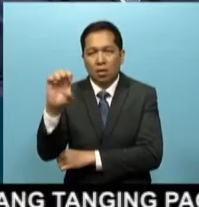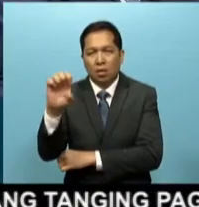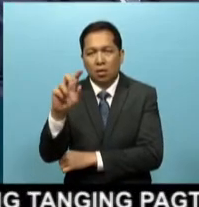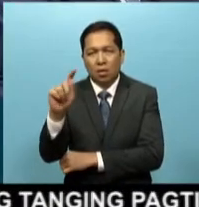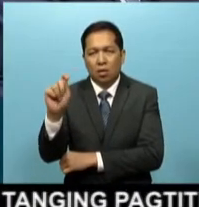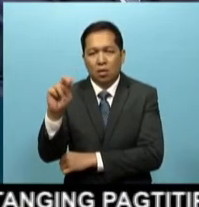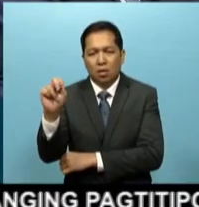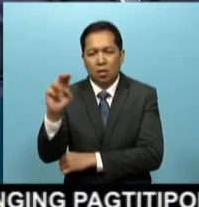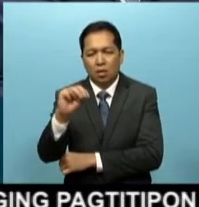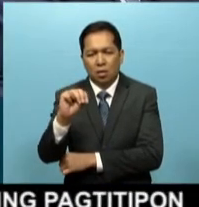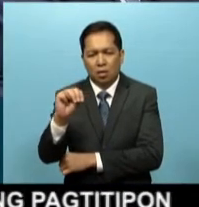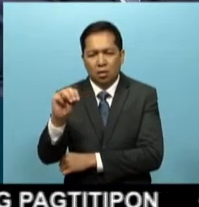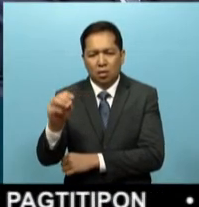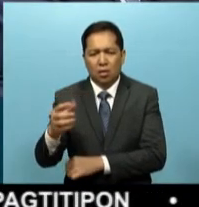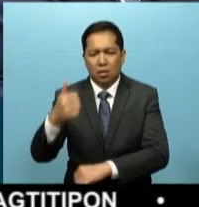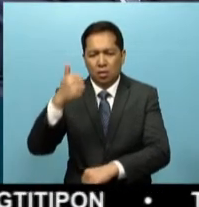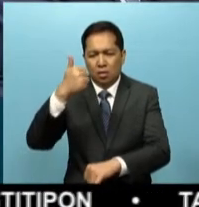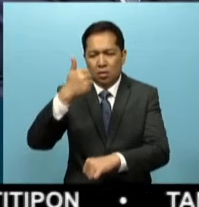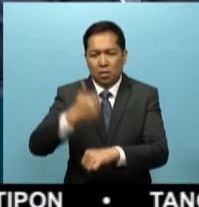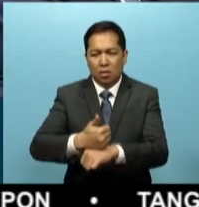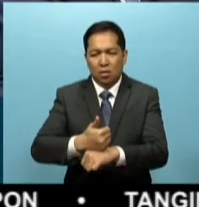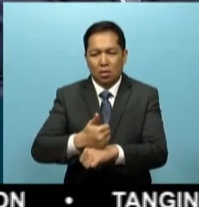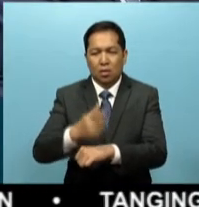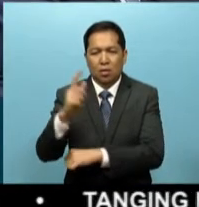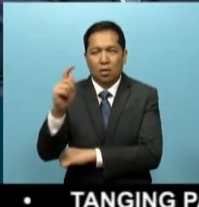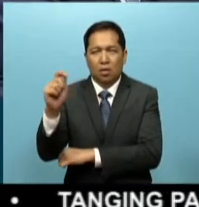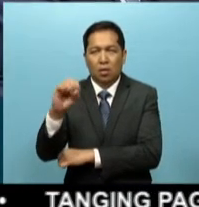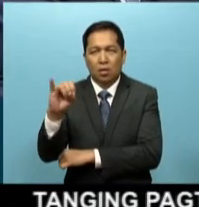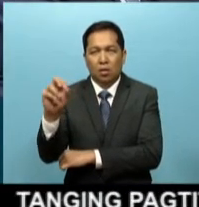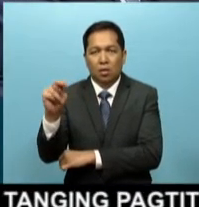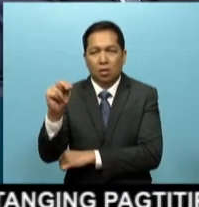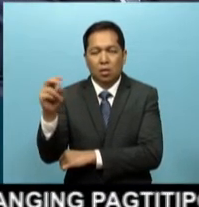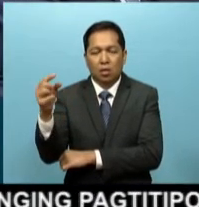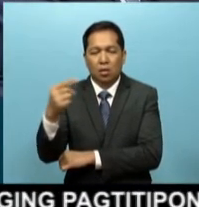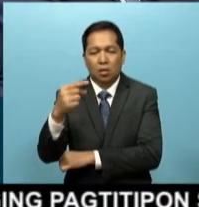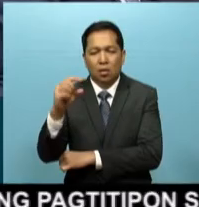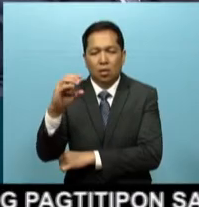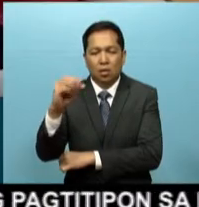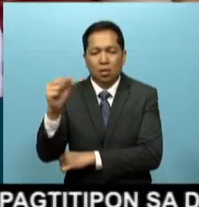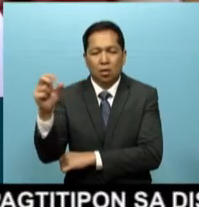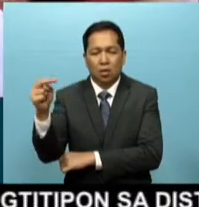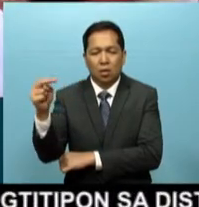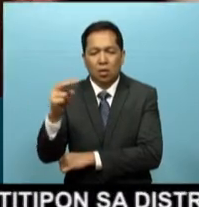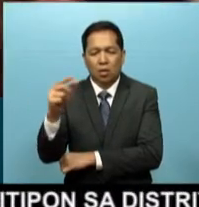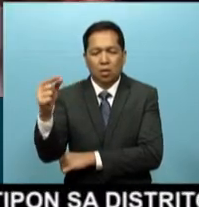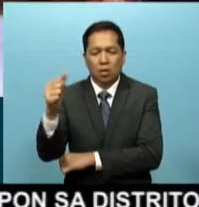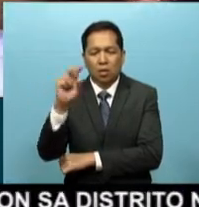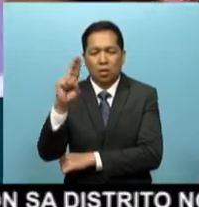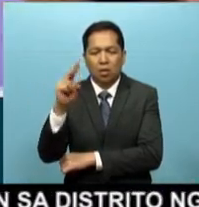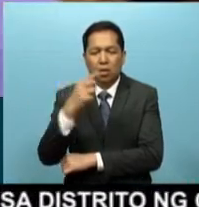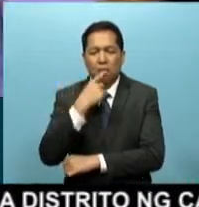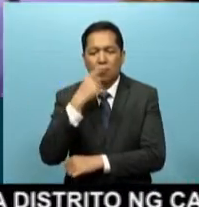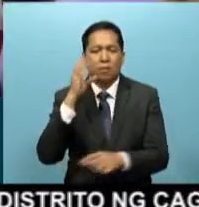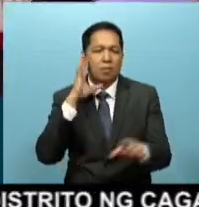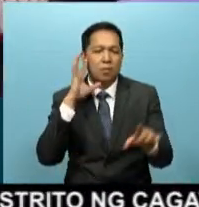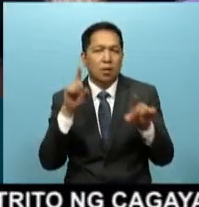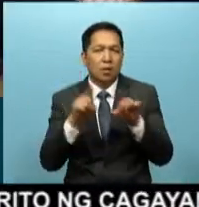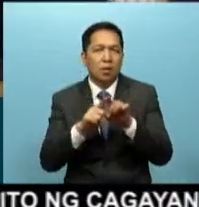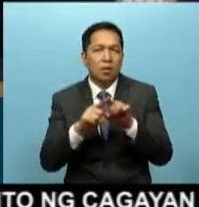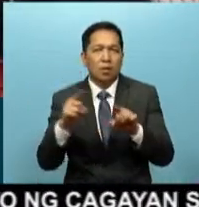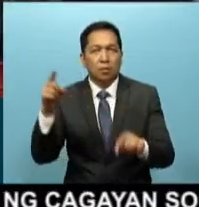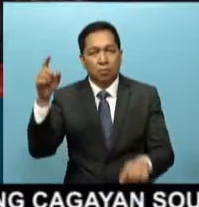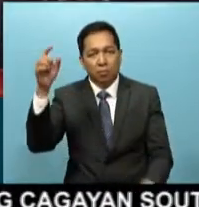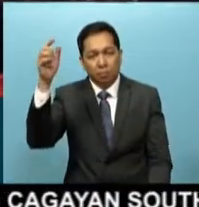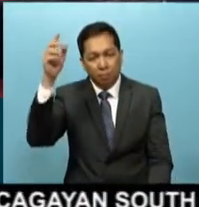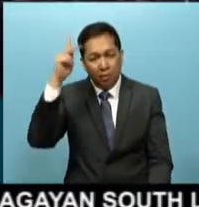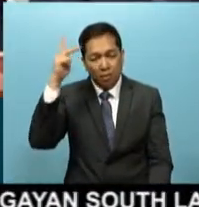of Chaum Chau was officially established. The memorable worship service was also attended by Brother Paterno de Guzman, the